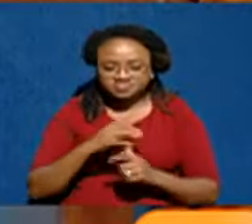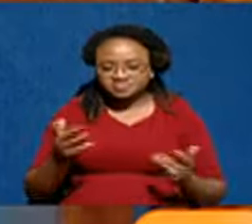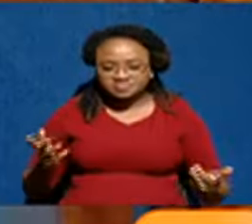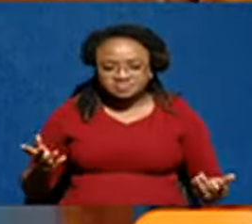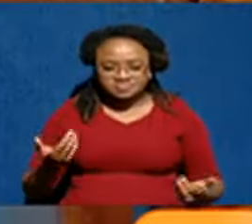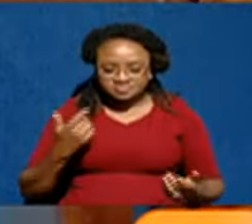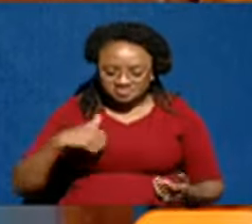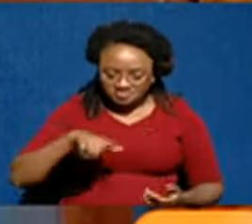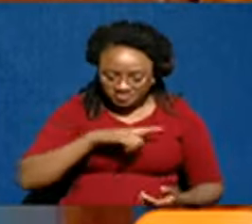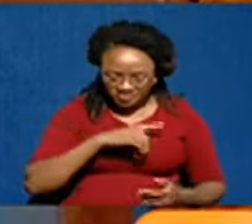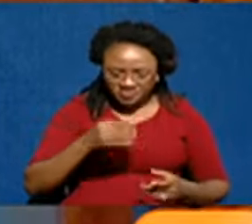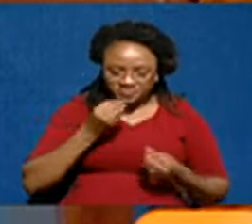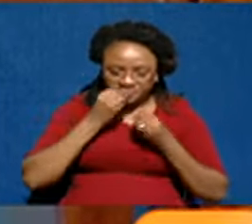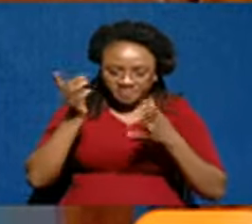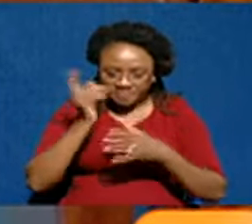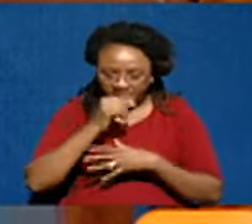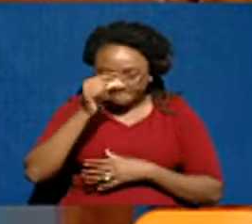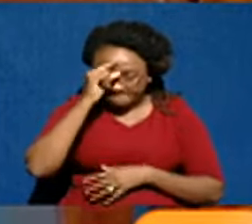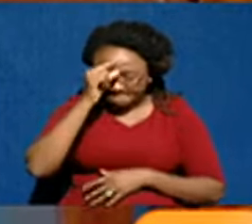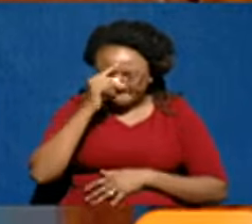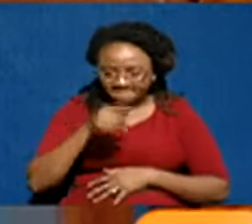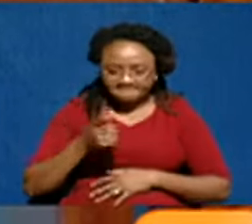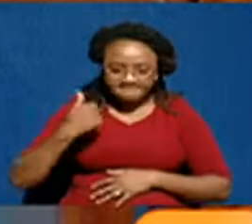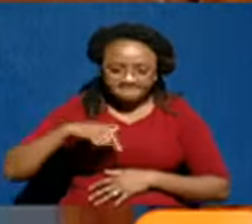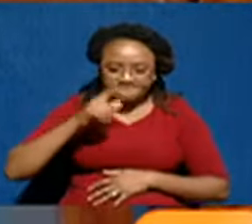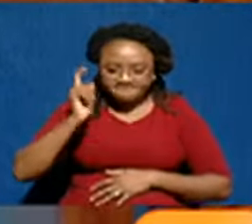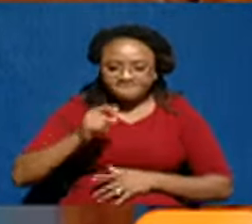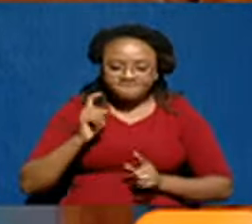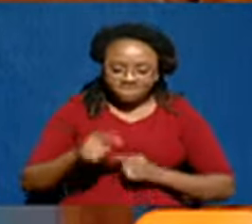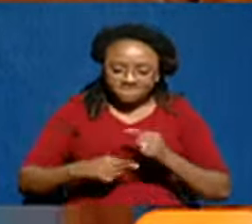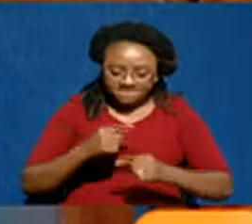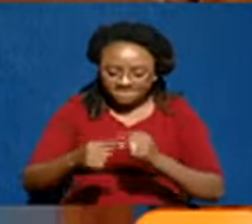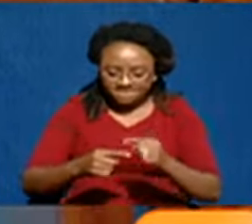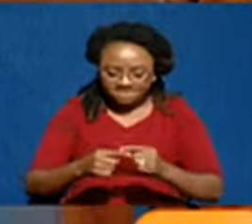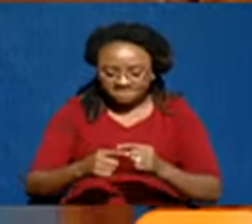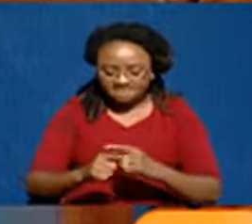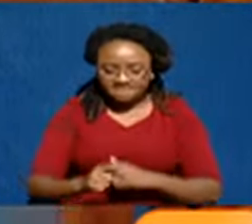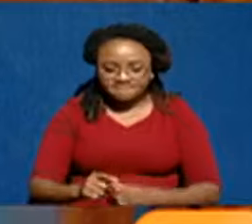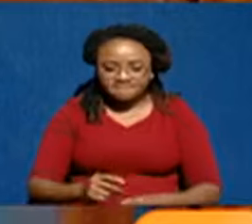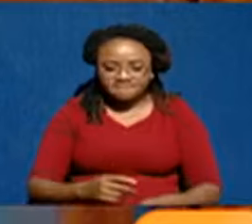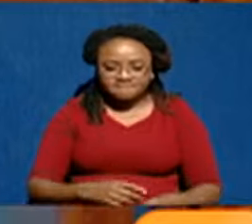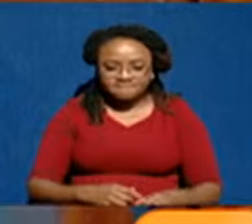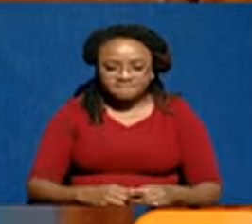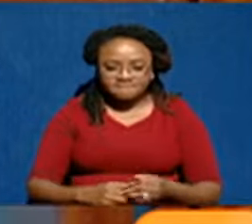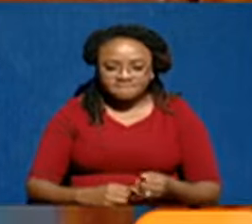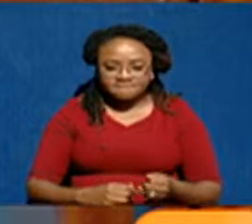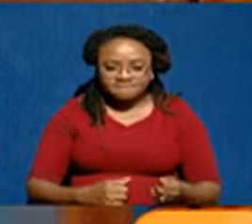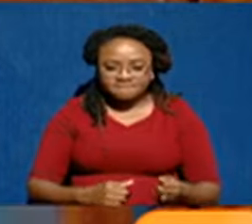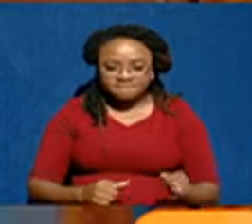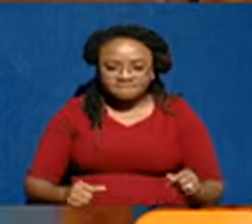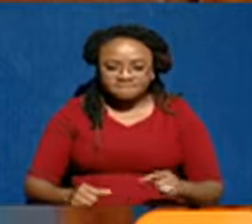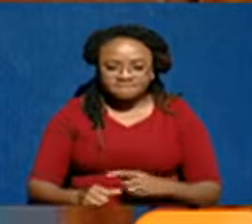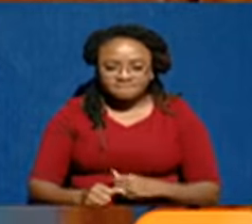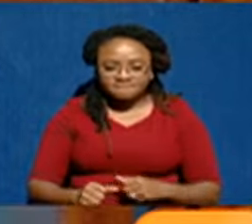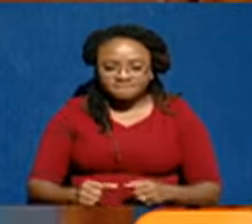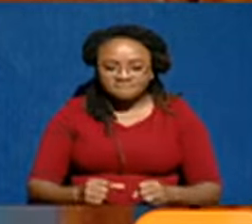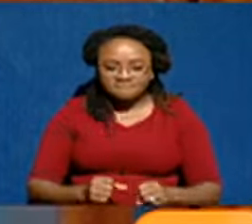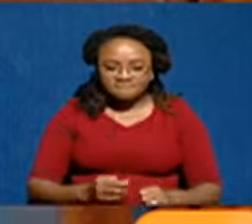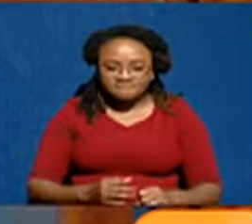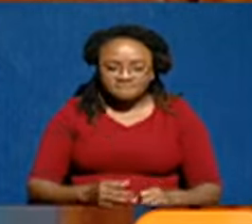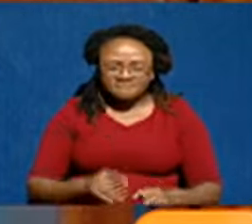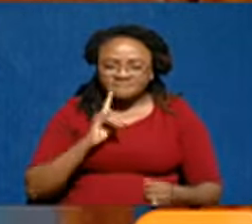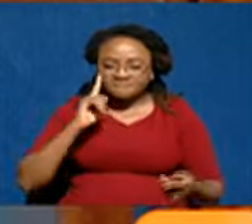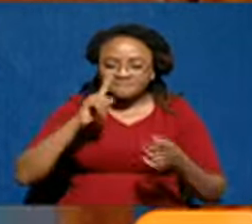government on the strike. And that's why our strike has to continue until the government sit down and sort the issues that we raised. For a very long